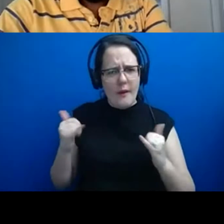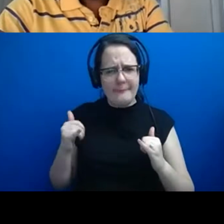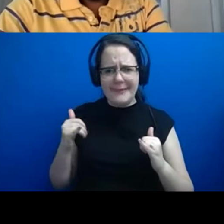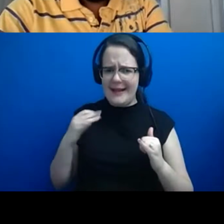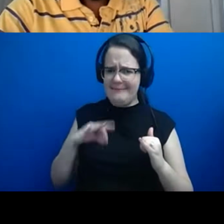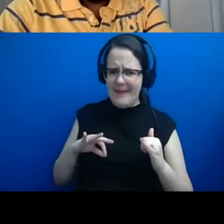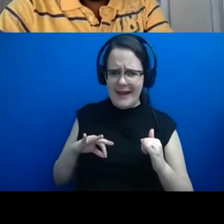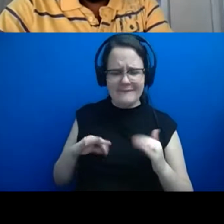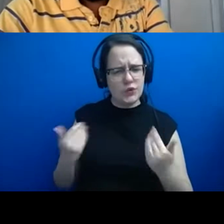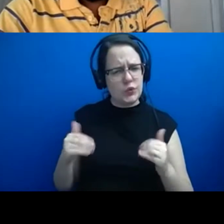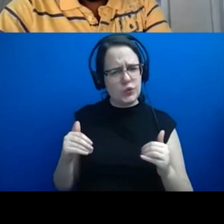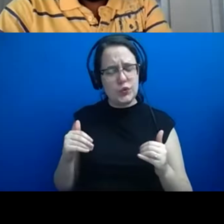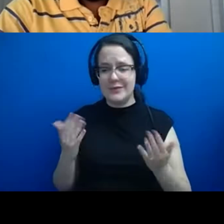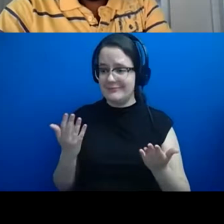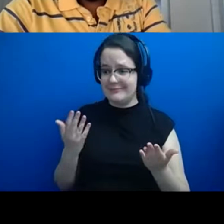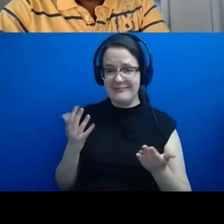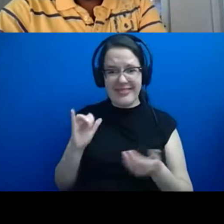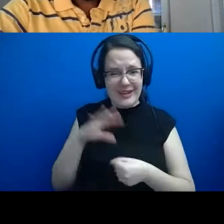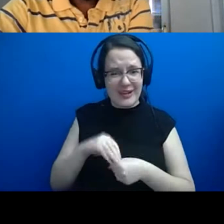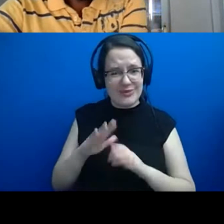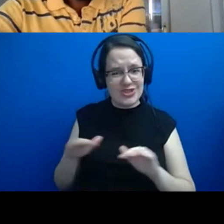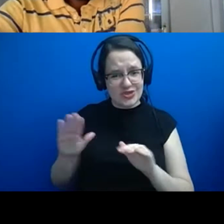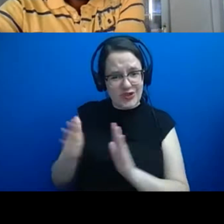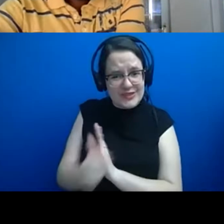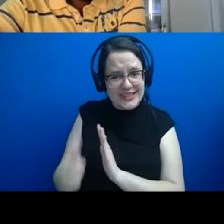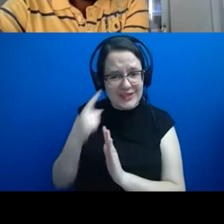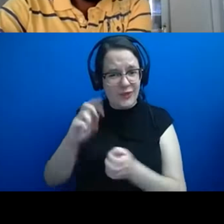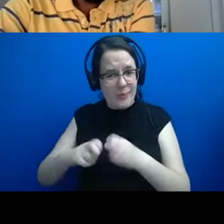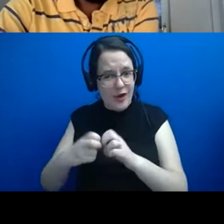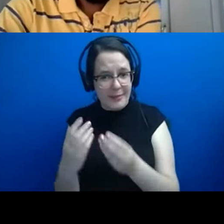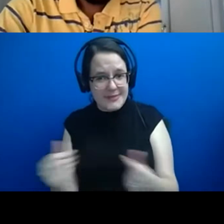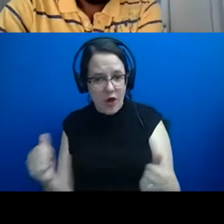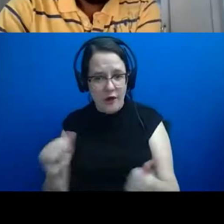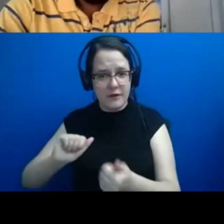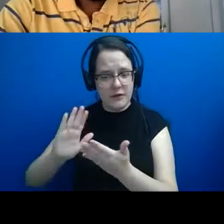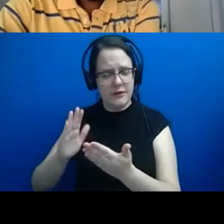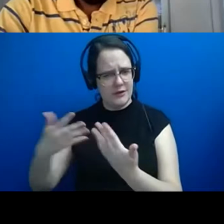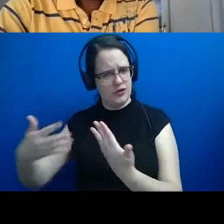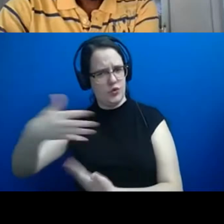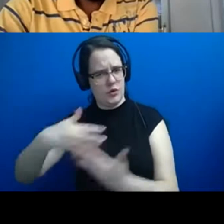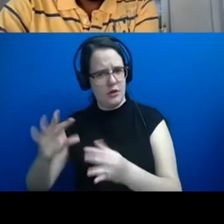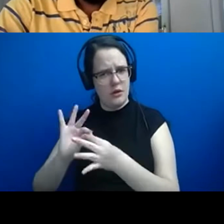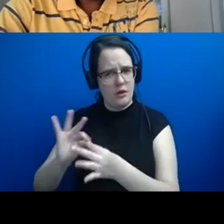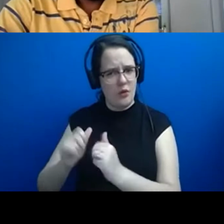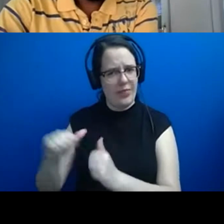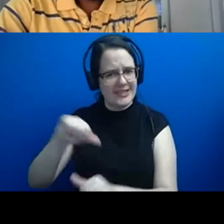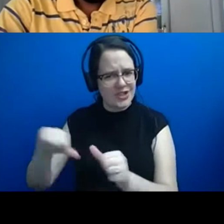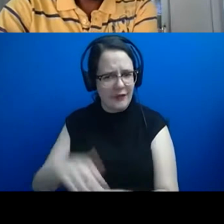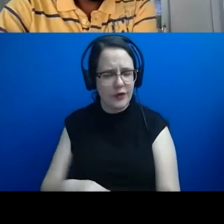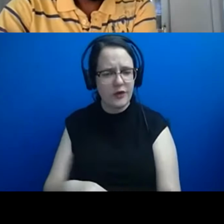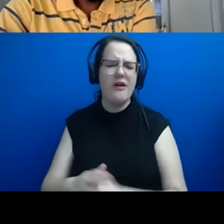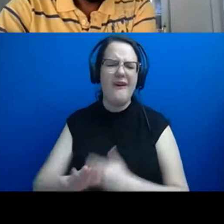children's abilities to just problem solve and get along with one another, and all of the